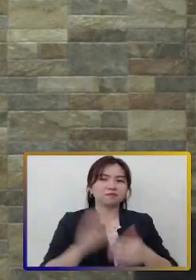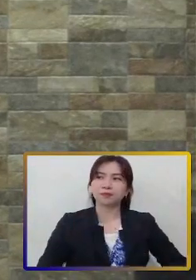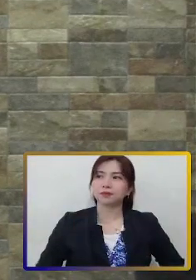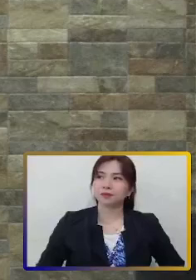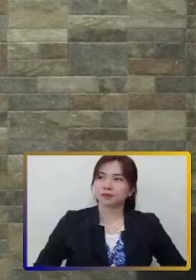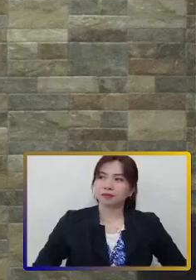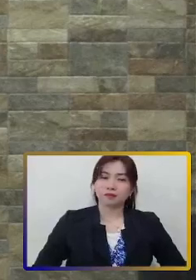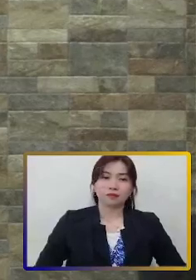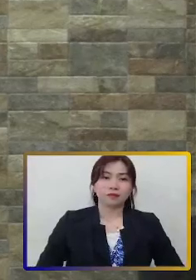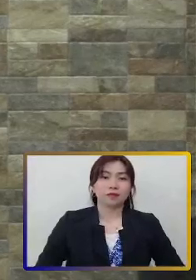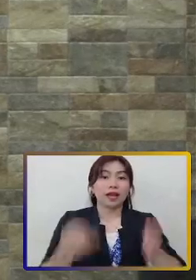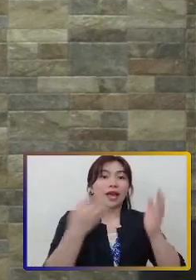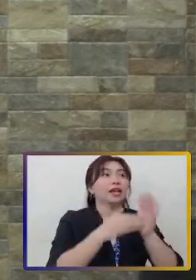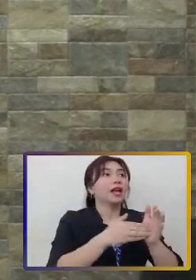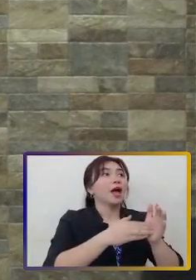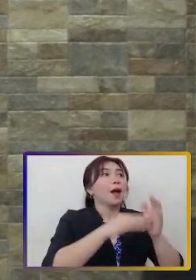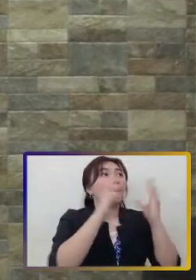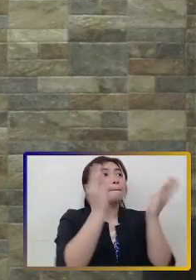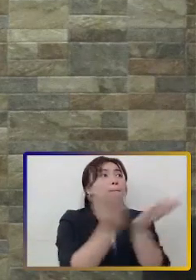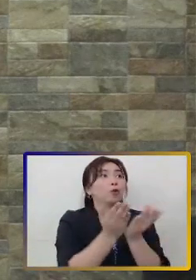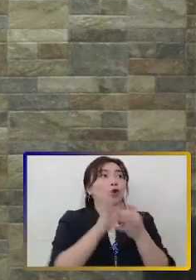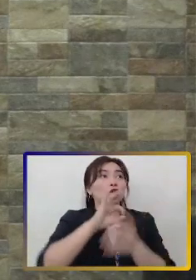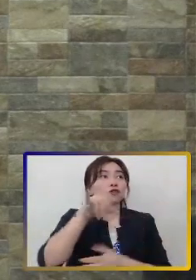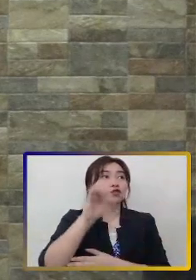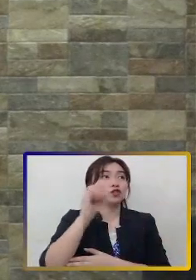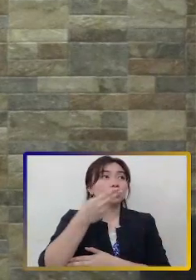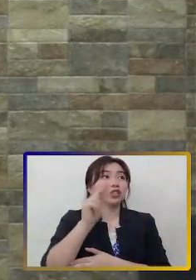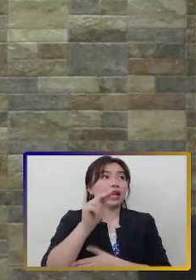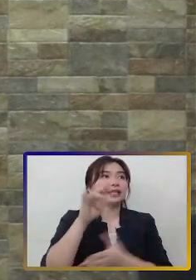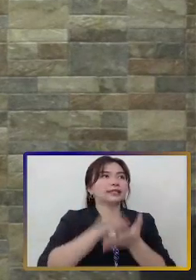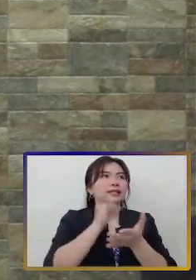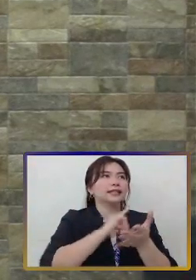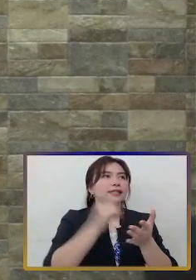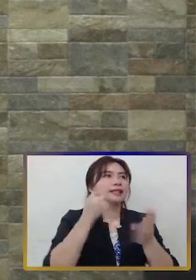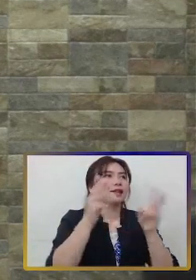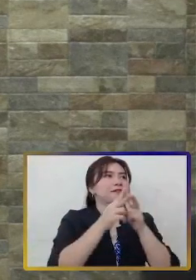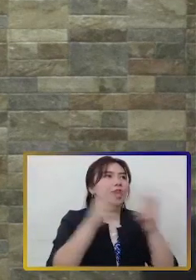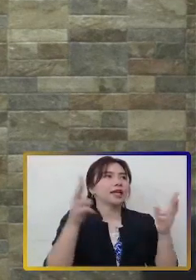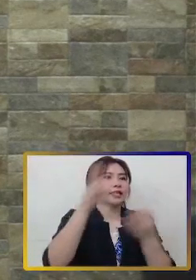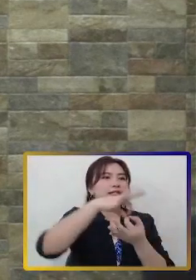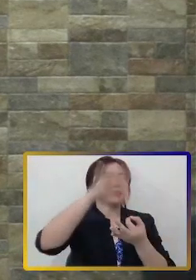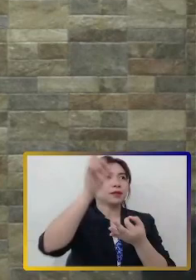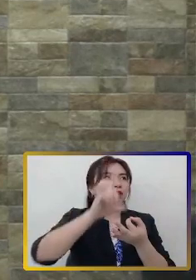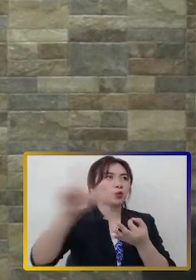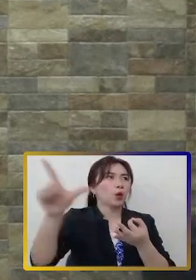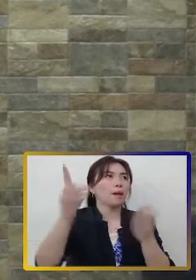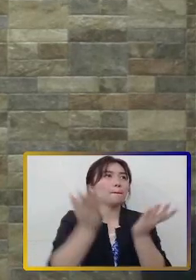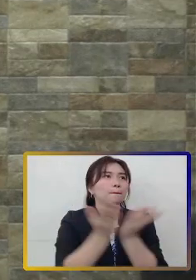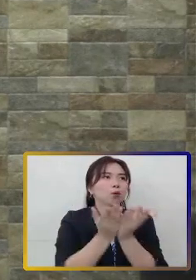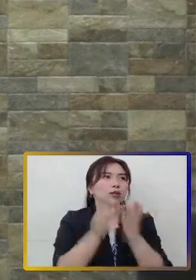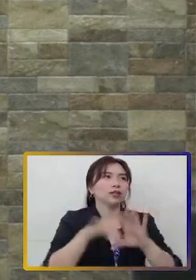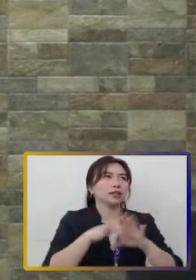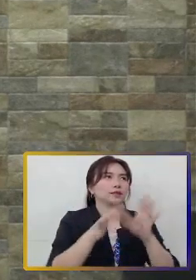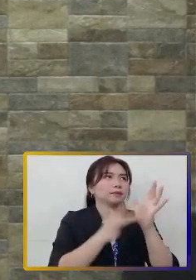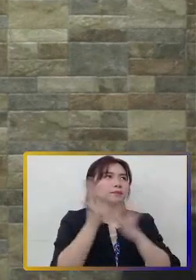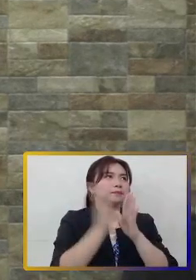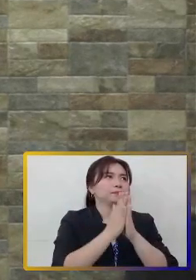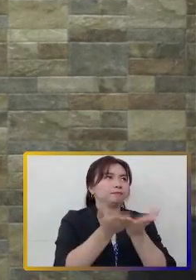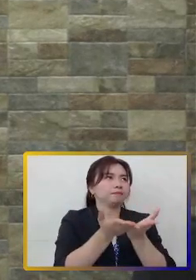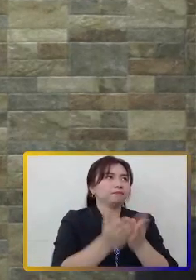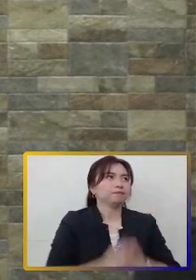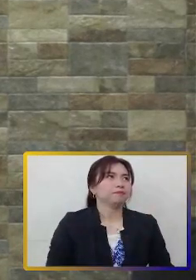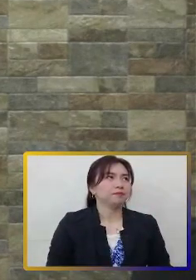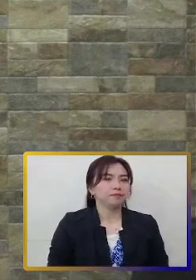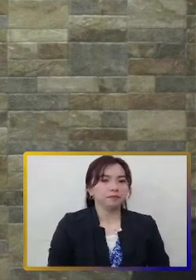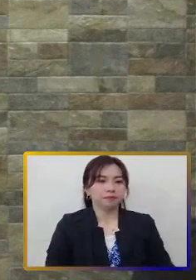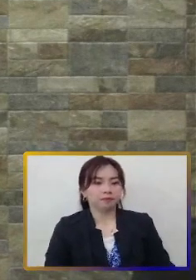So it's the most spiritual book in the Bible and makikita po natin that in the book of John in the context of book of John We